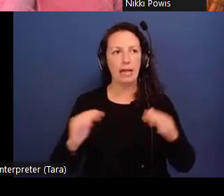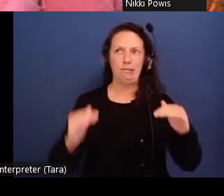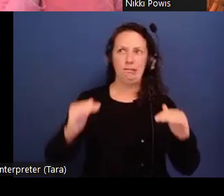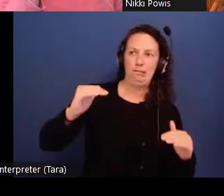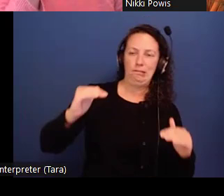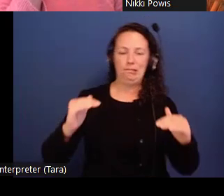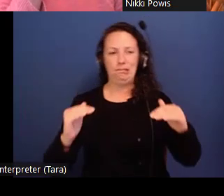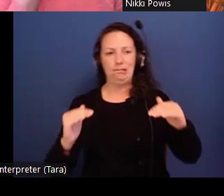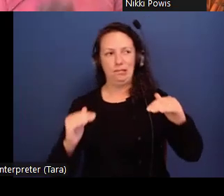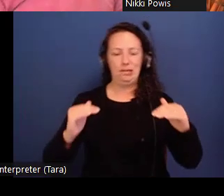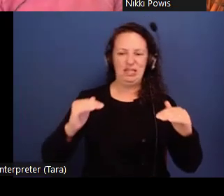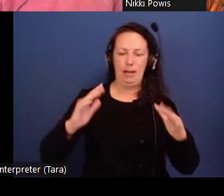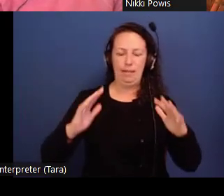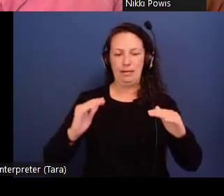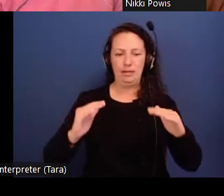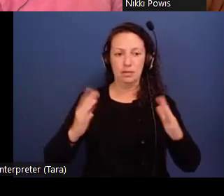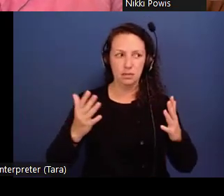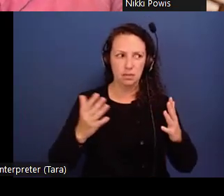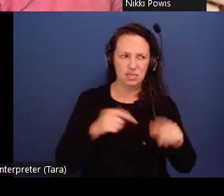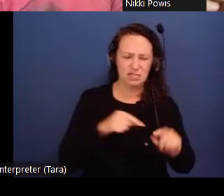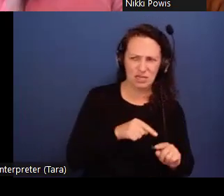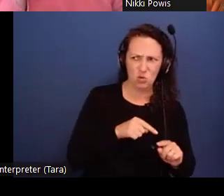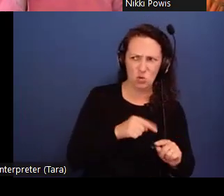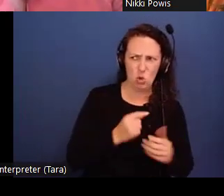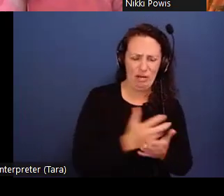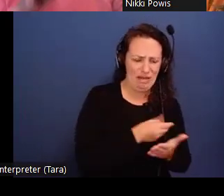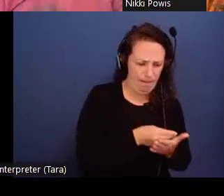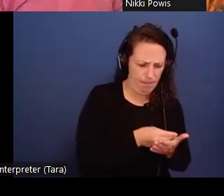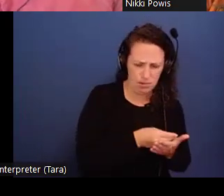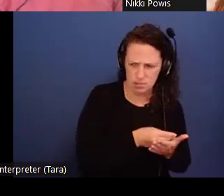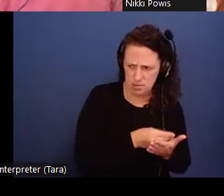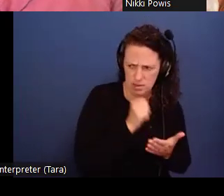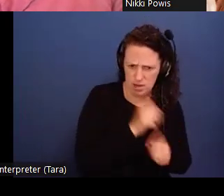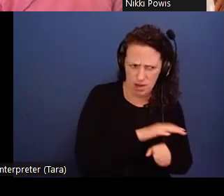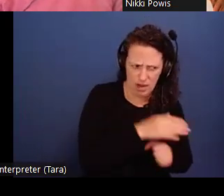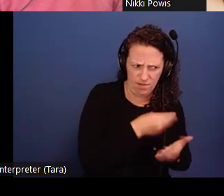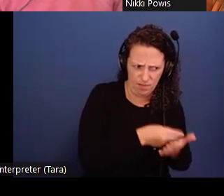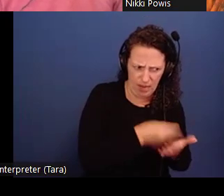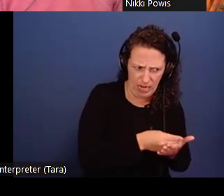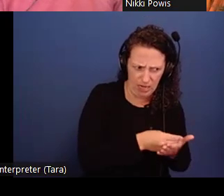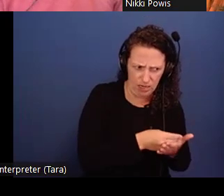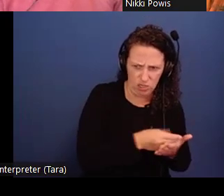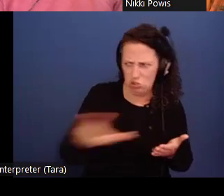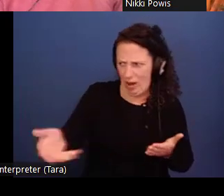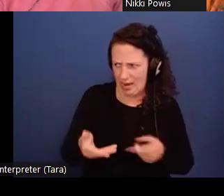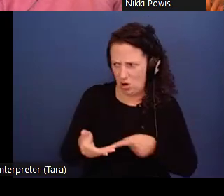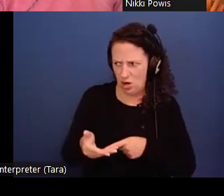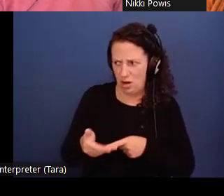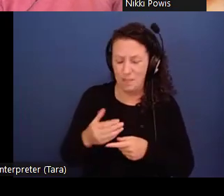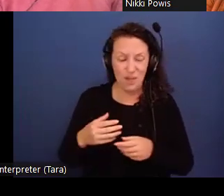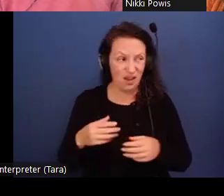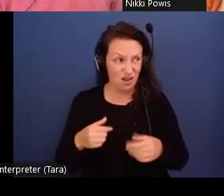where it's like, I don't really have enough money to hire someone, but I'm not going to make any more money if I don't hire someone, because I can't do it all